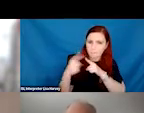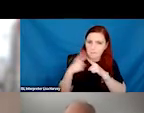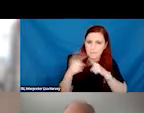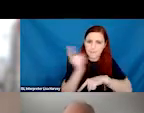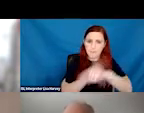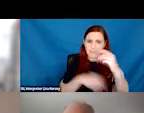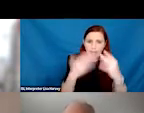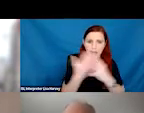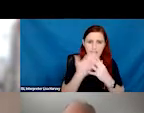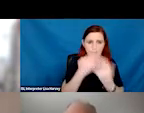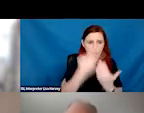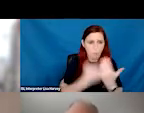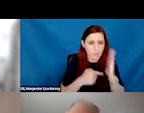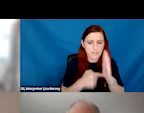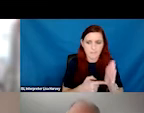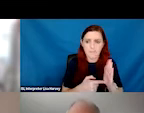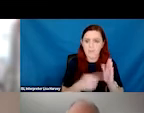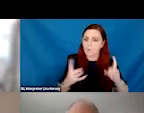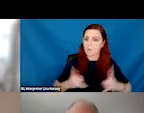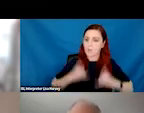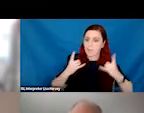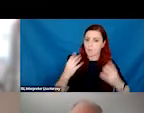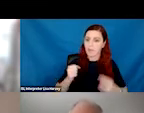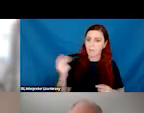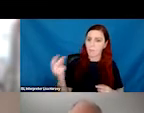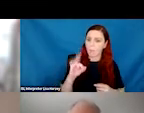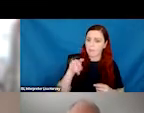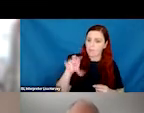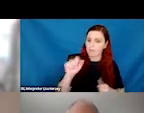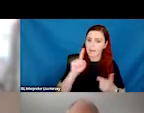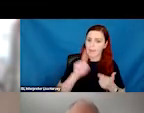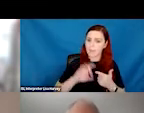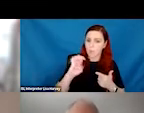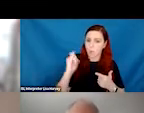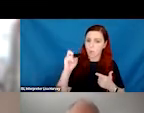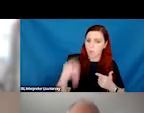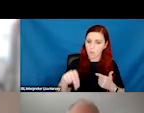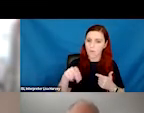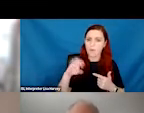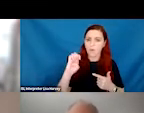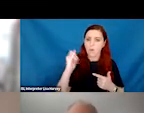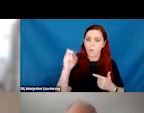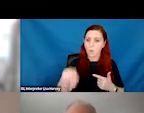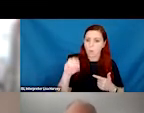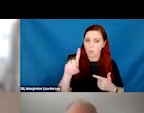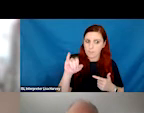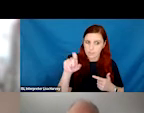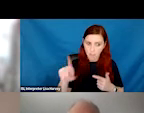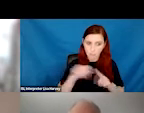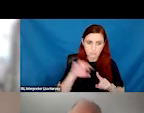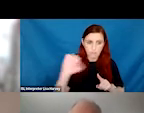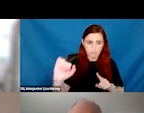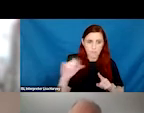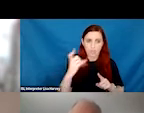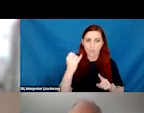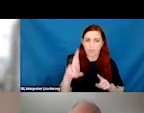access reports. So delighted to have Caitríona, and also we have Eoin O'Dowd, who is Chartered